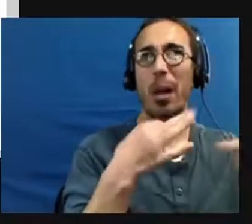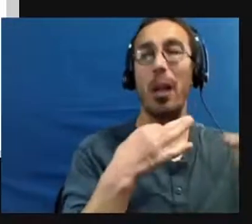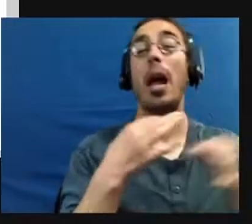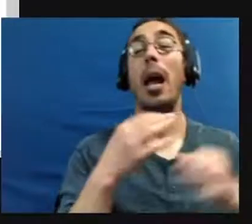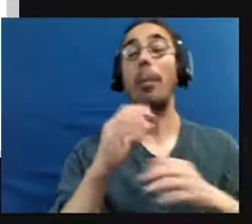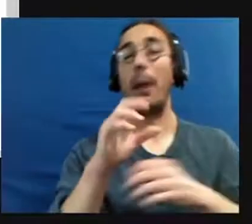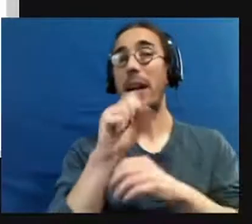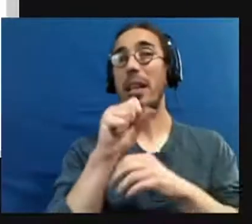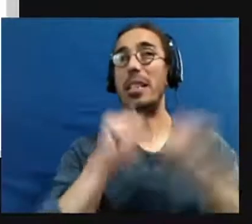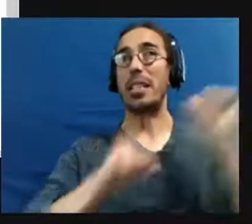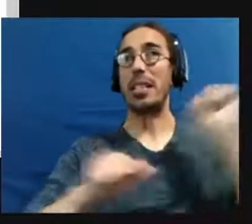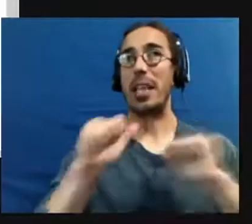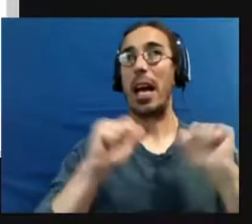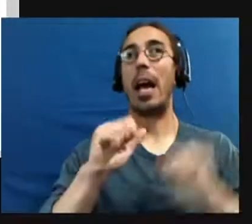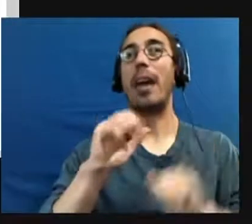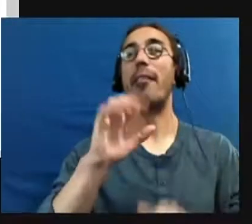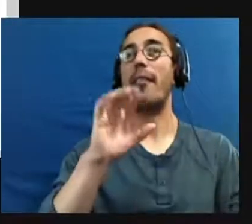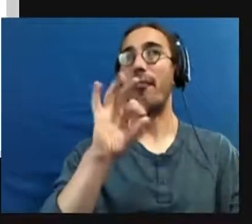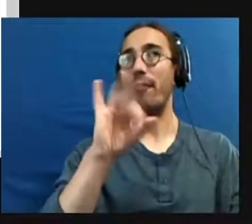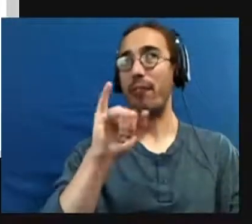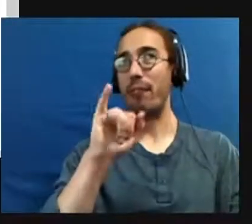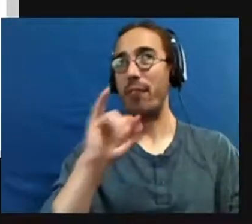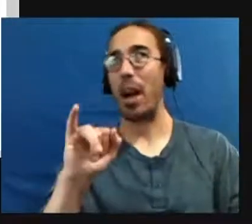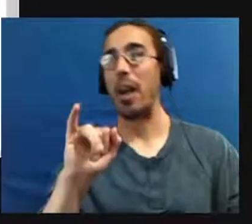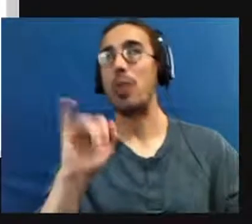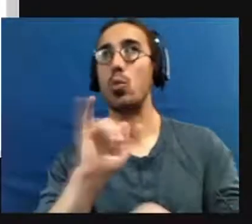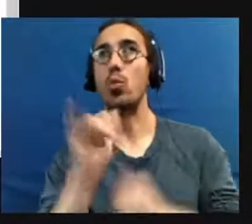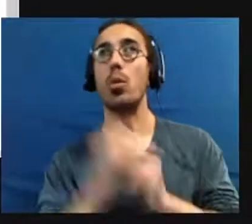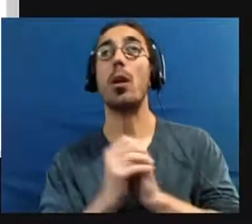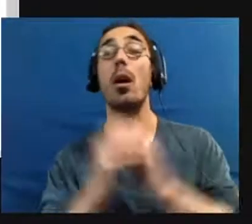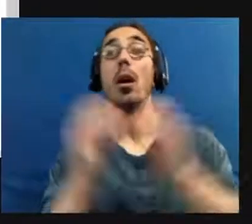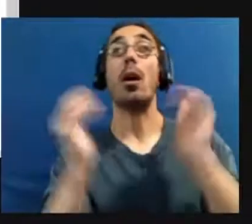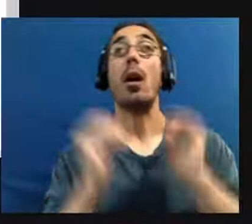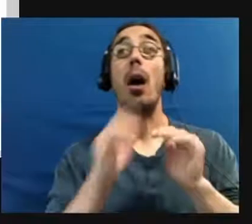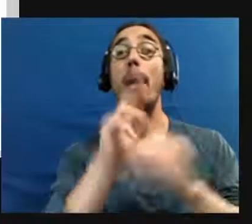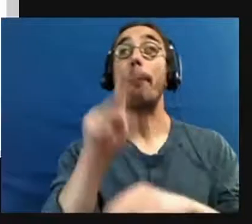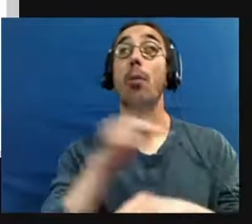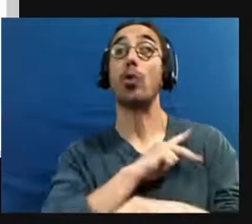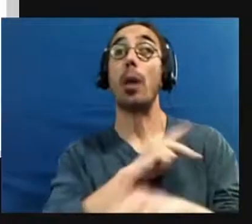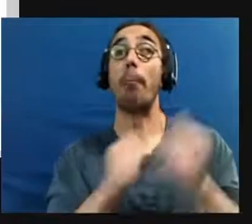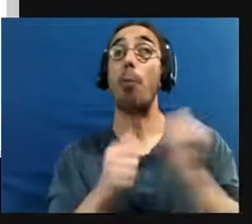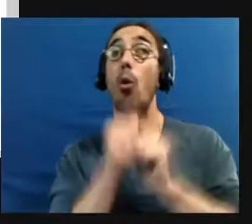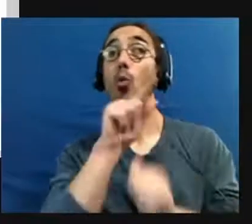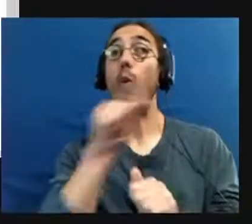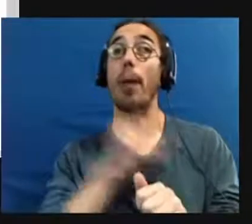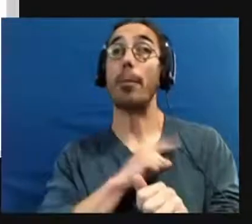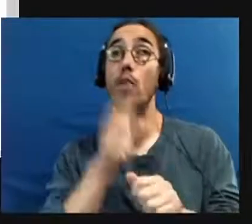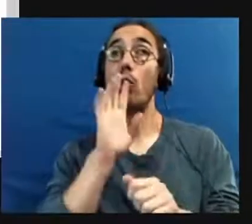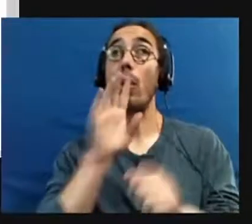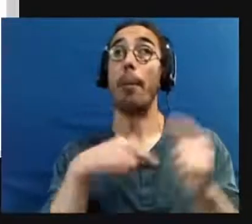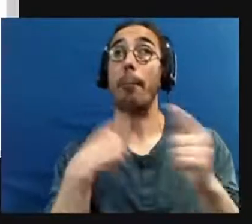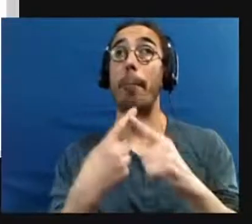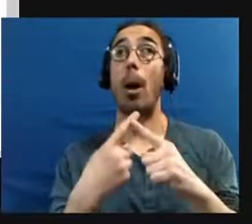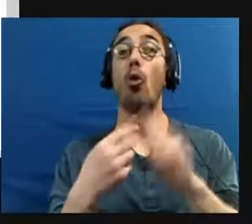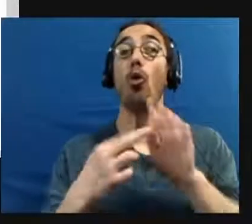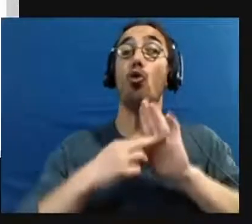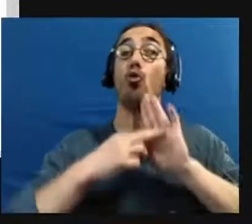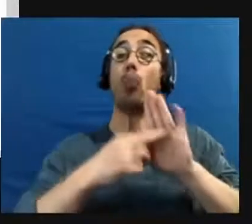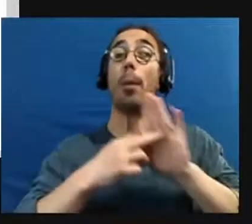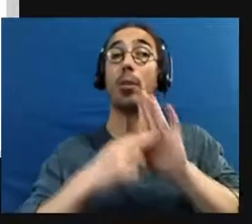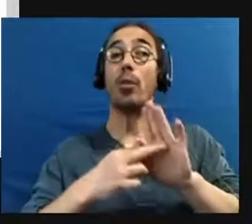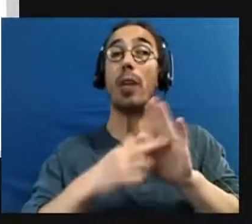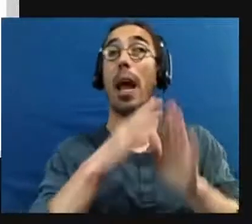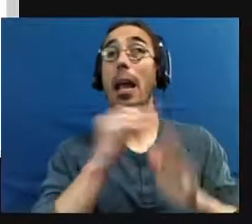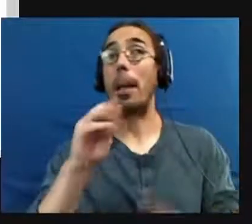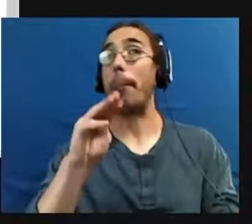well. And then finally, and personally, I think the thing that most qualifies me to talk about representation in media